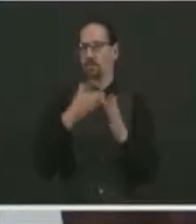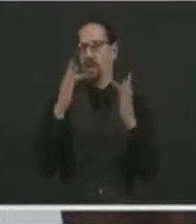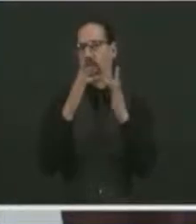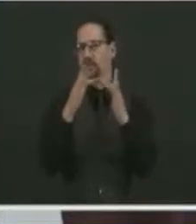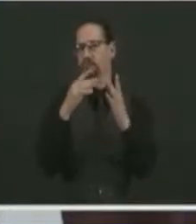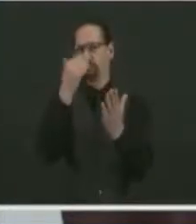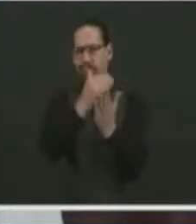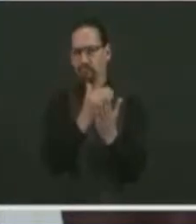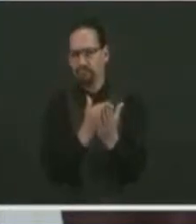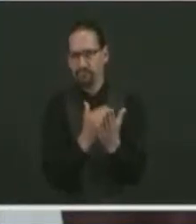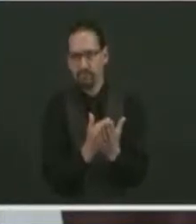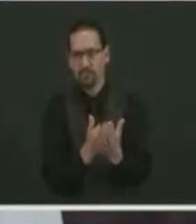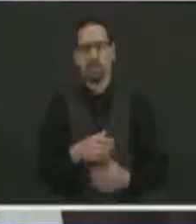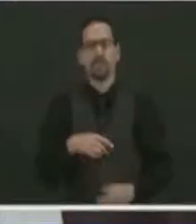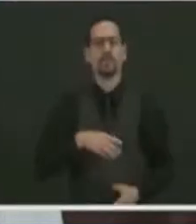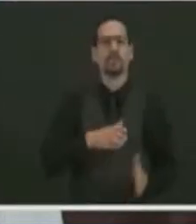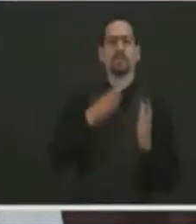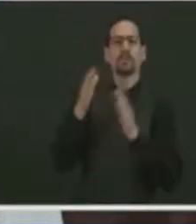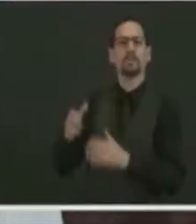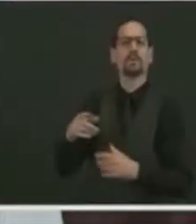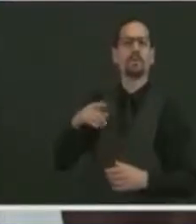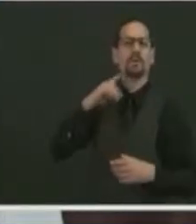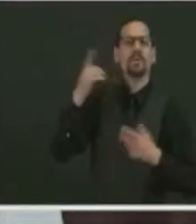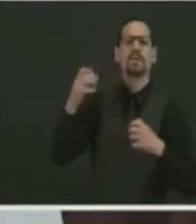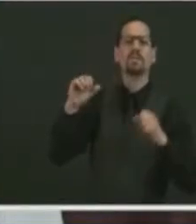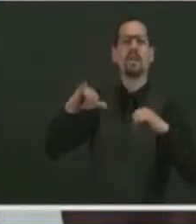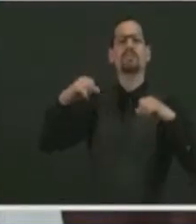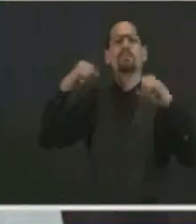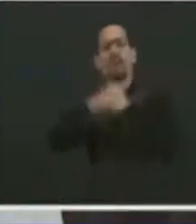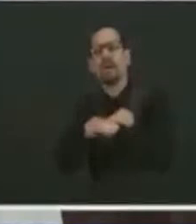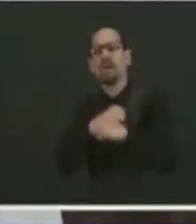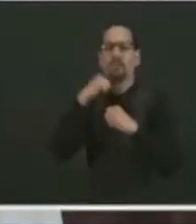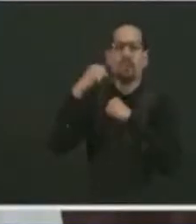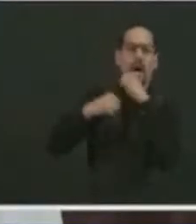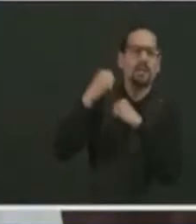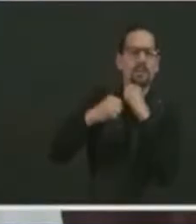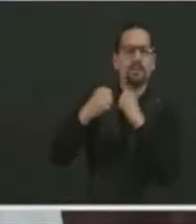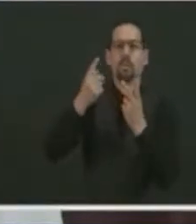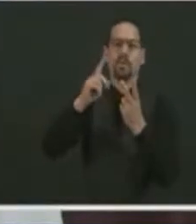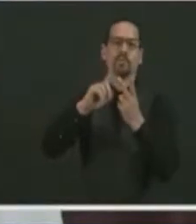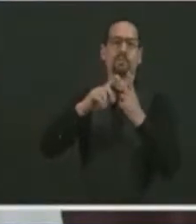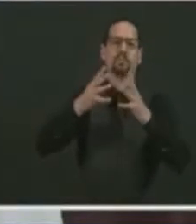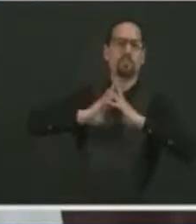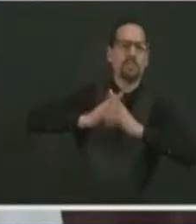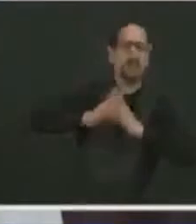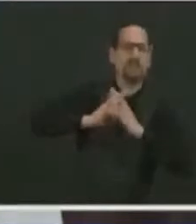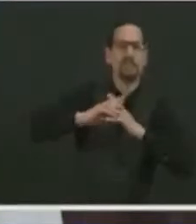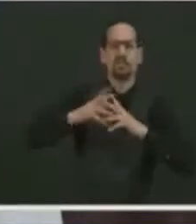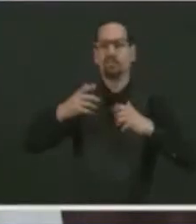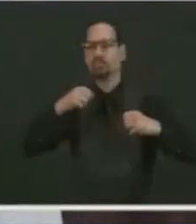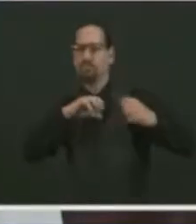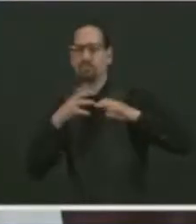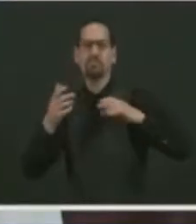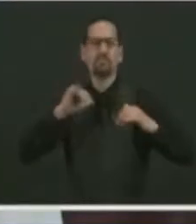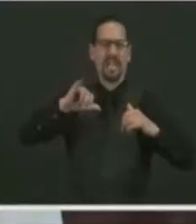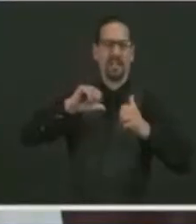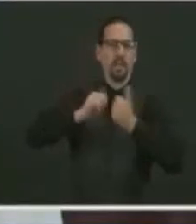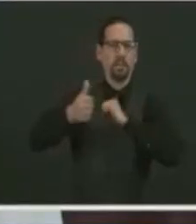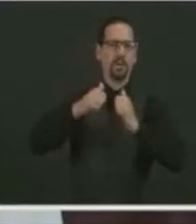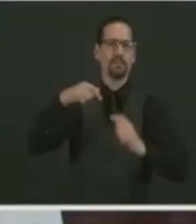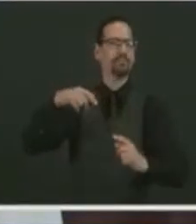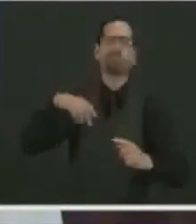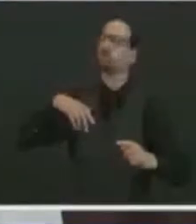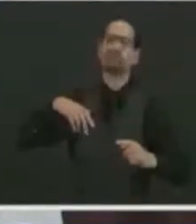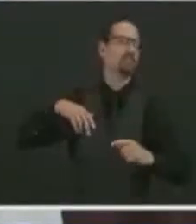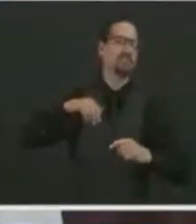or wrestling, will not be allowed in phase 2. And for your reminder, we think